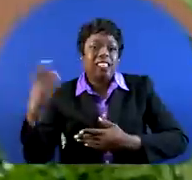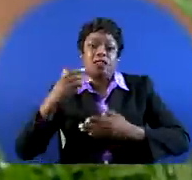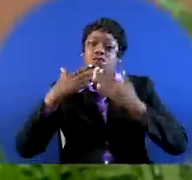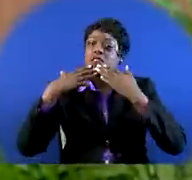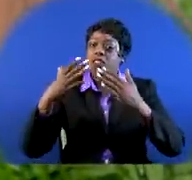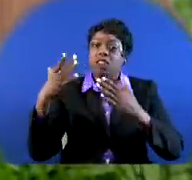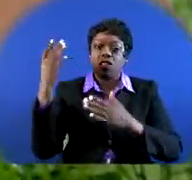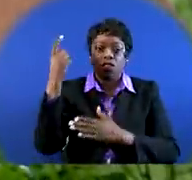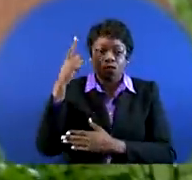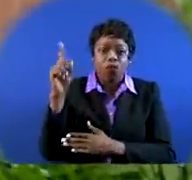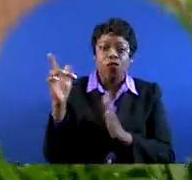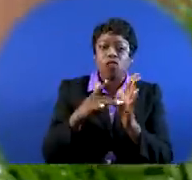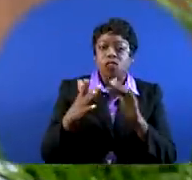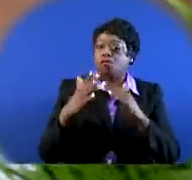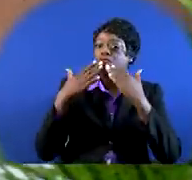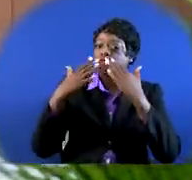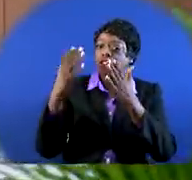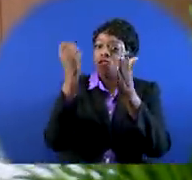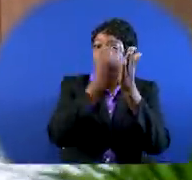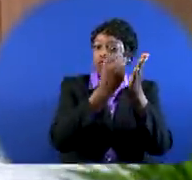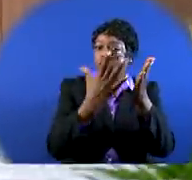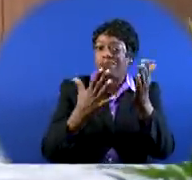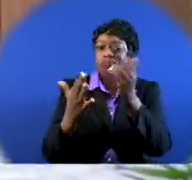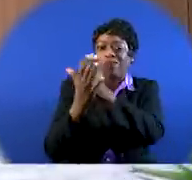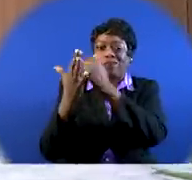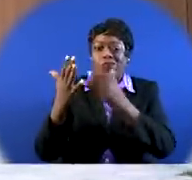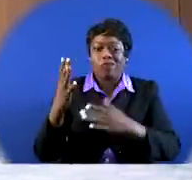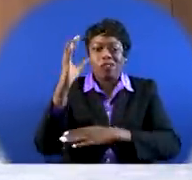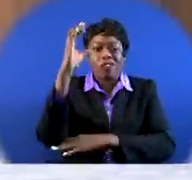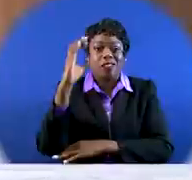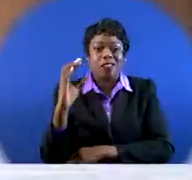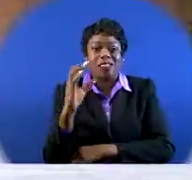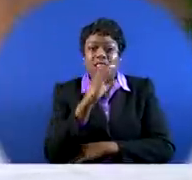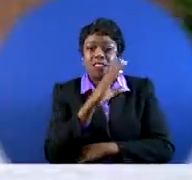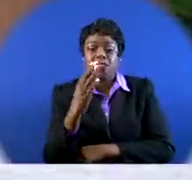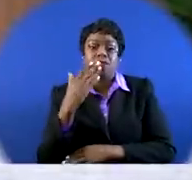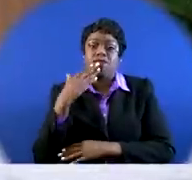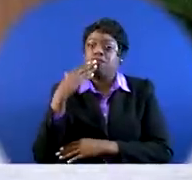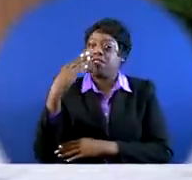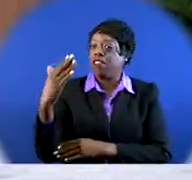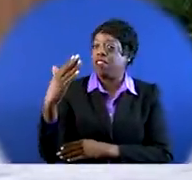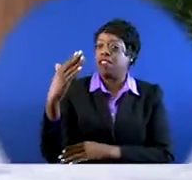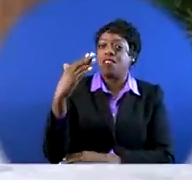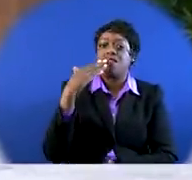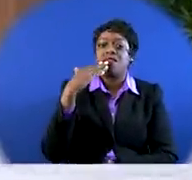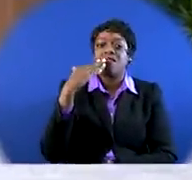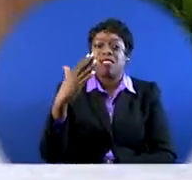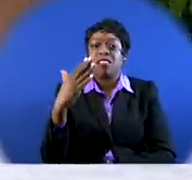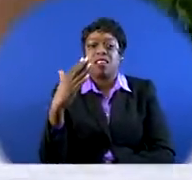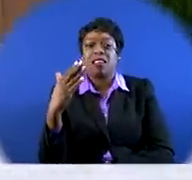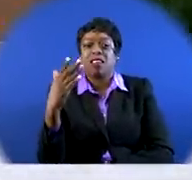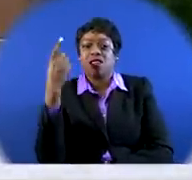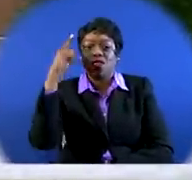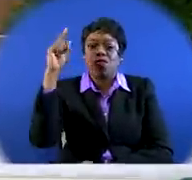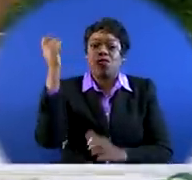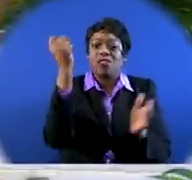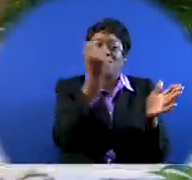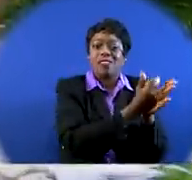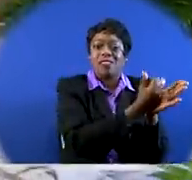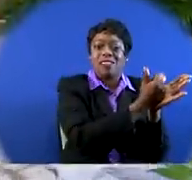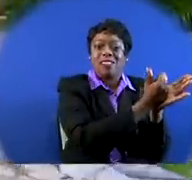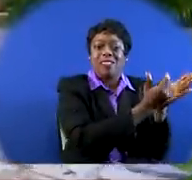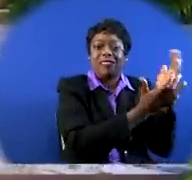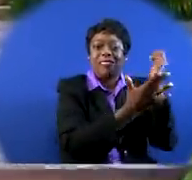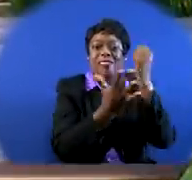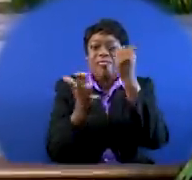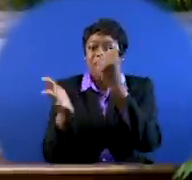We thank you for the blood that was shed at Calvary. We thank you. Oh, we thank you for the nail-pierced hands